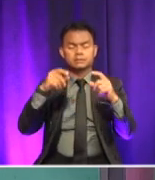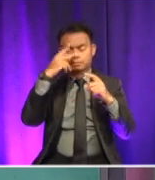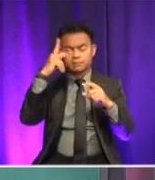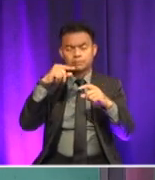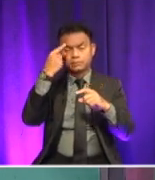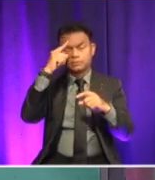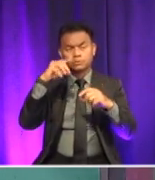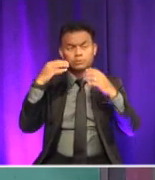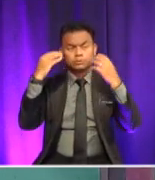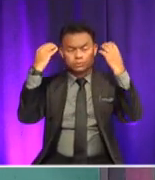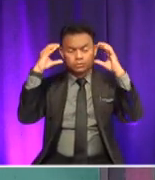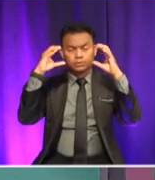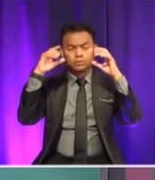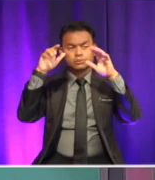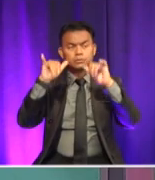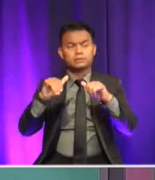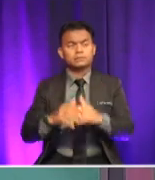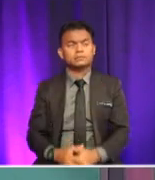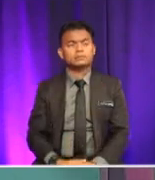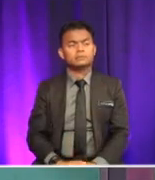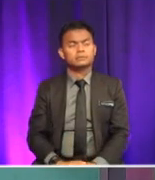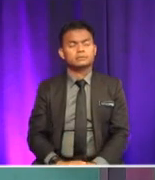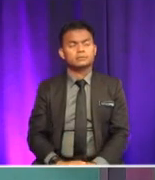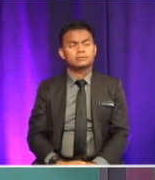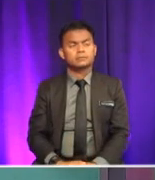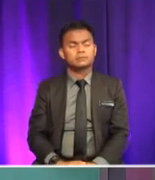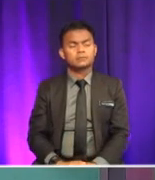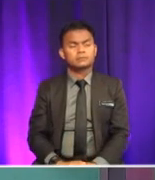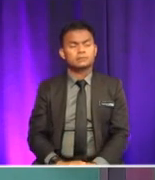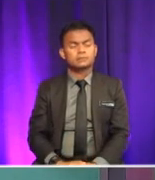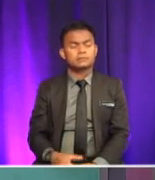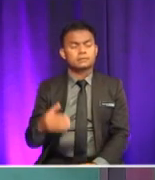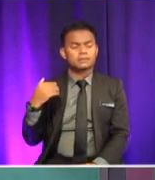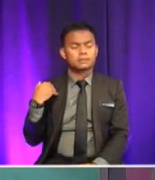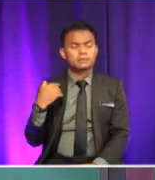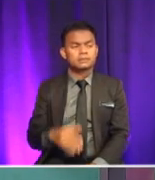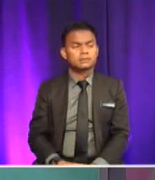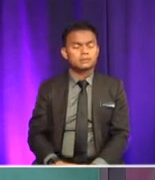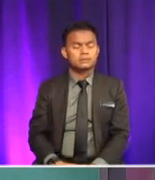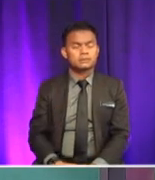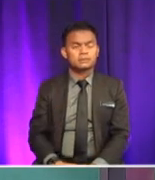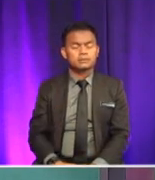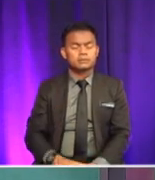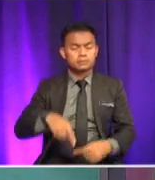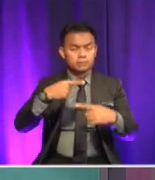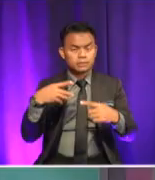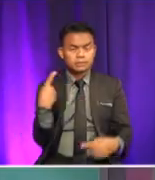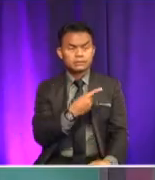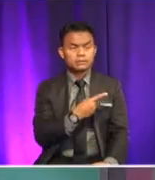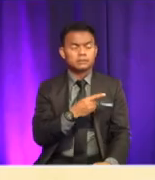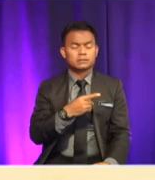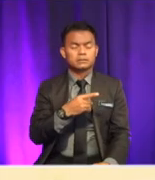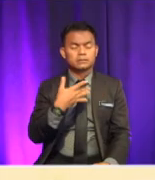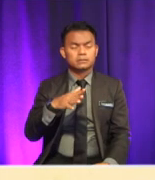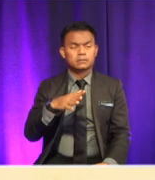setting. So, here, you can see cold. The word cold is there, cold, right? Okay. When she's in that setting, you can see